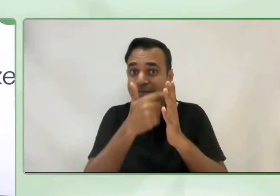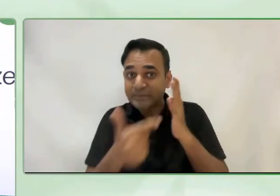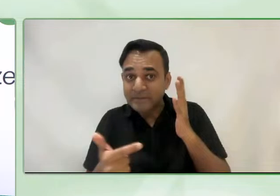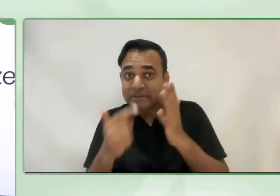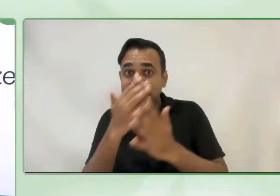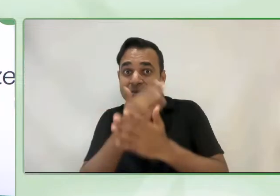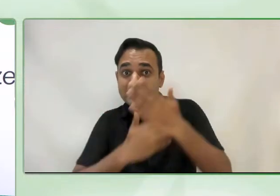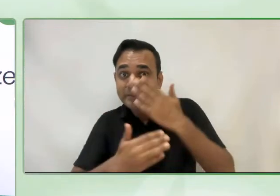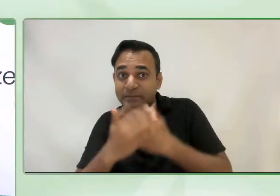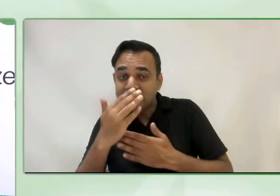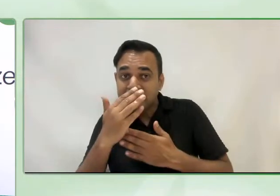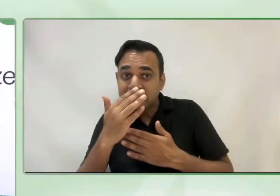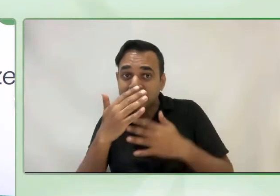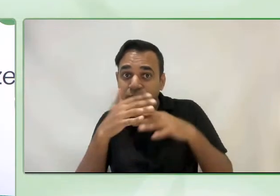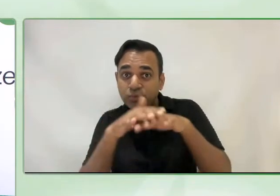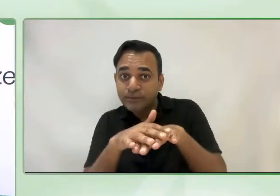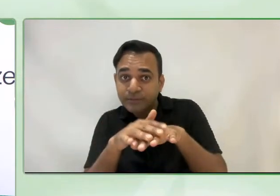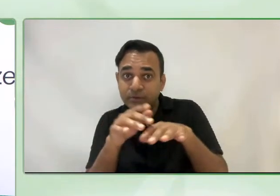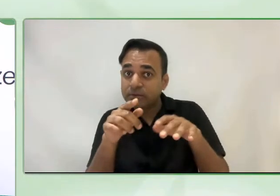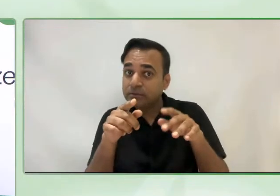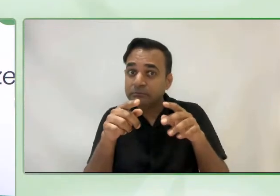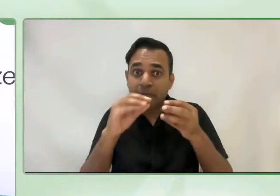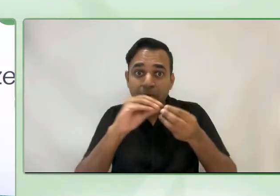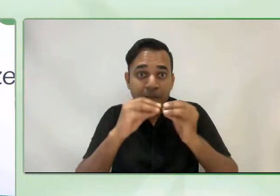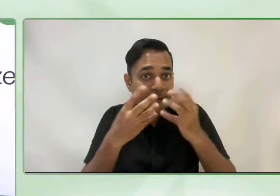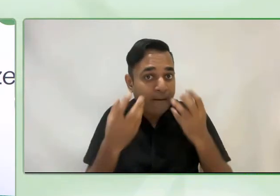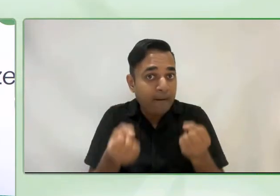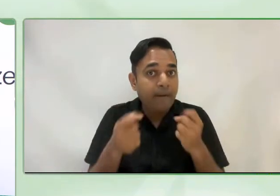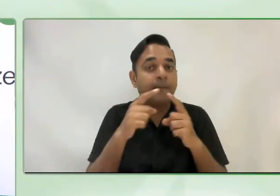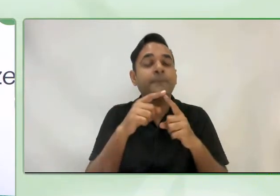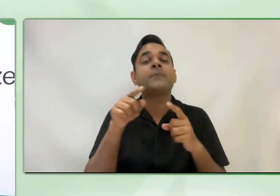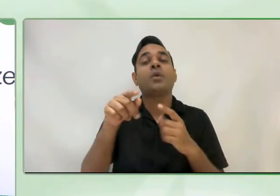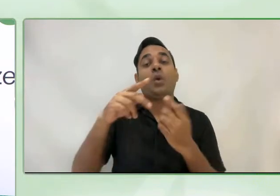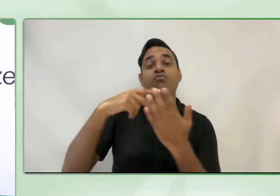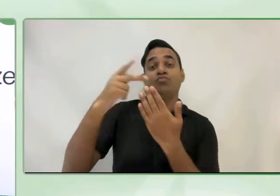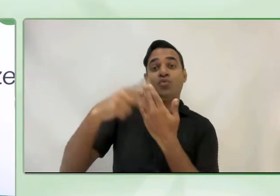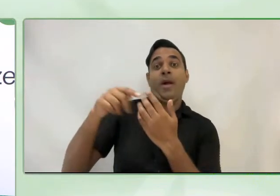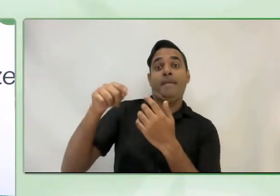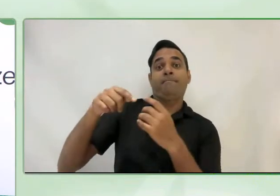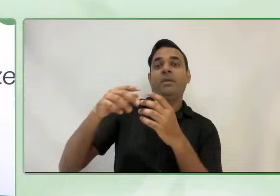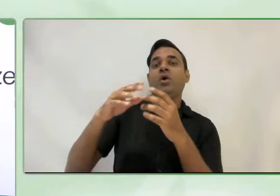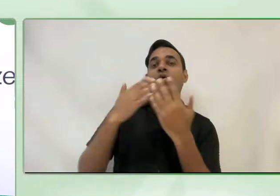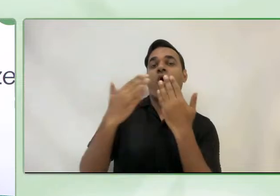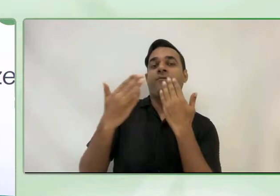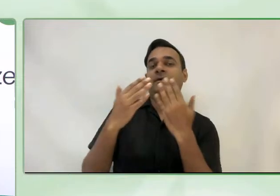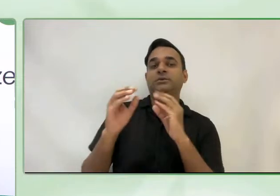session is about for everyone who is here in Vienna, but also for everyone who is watching us